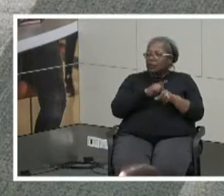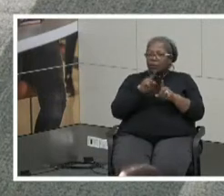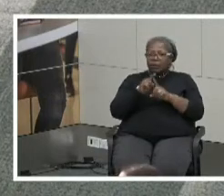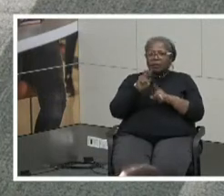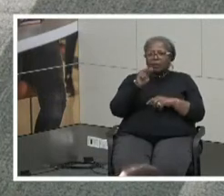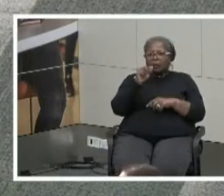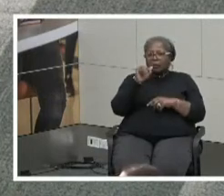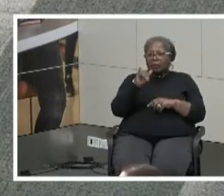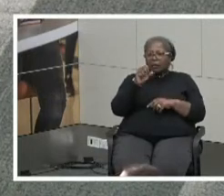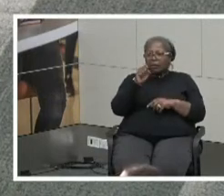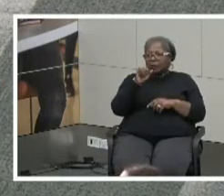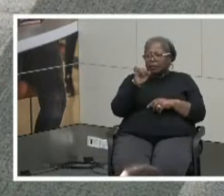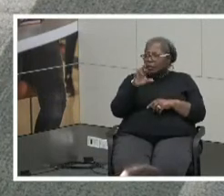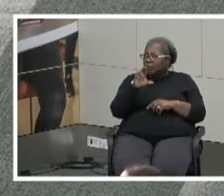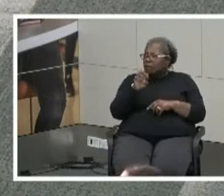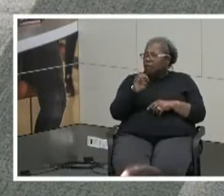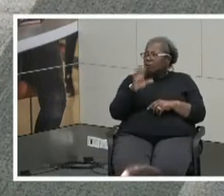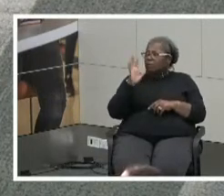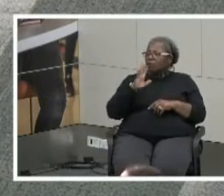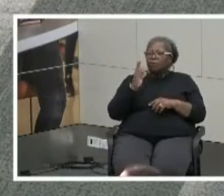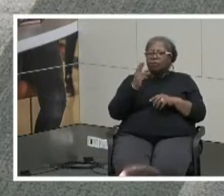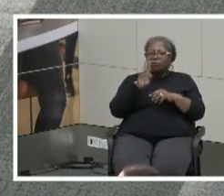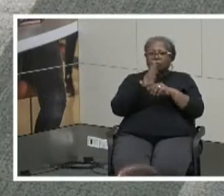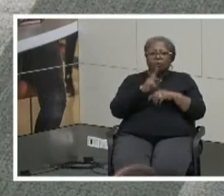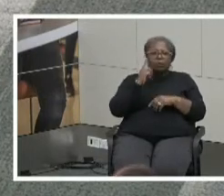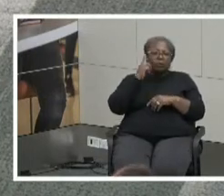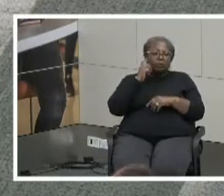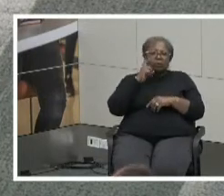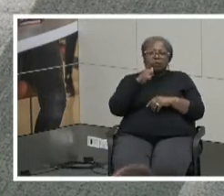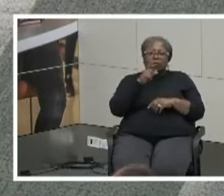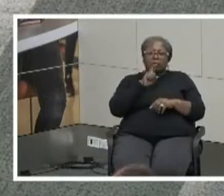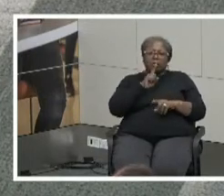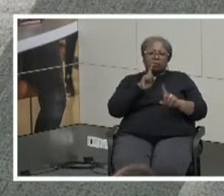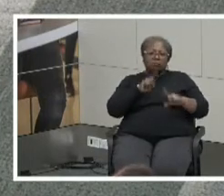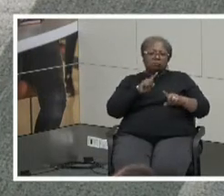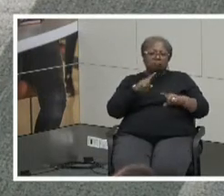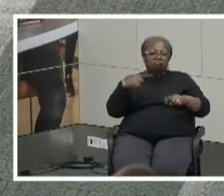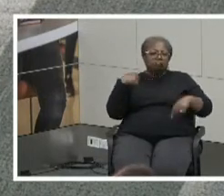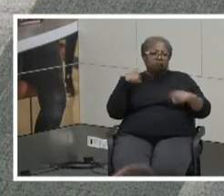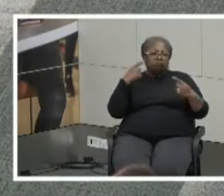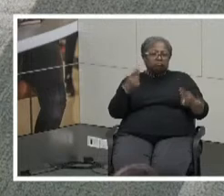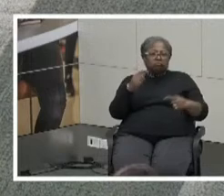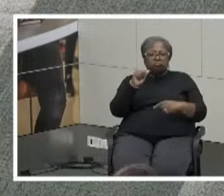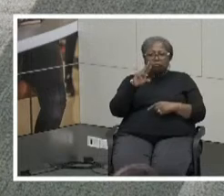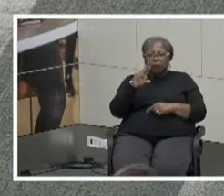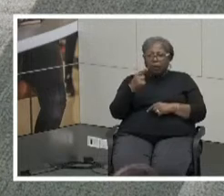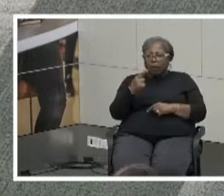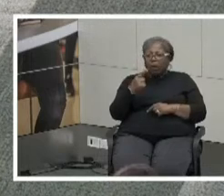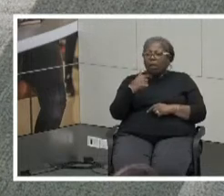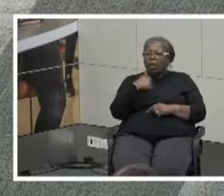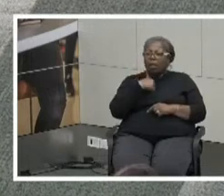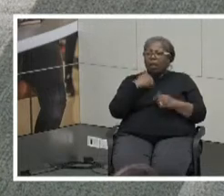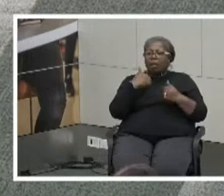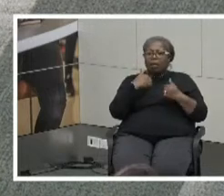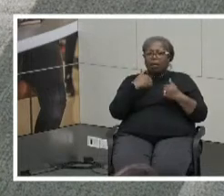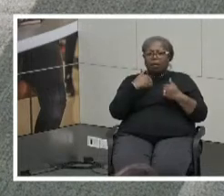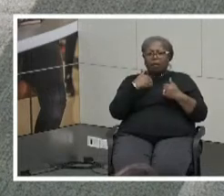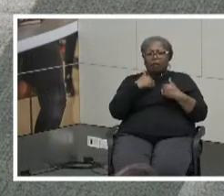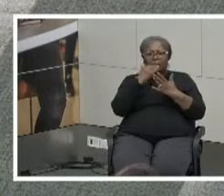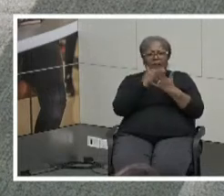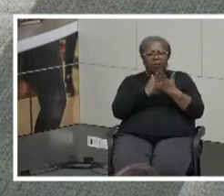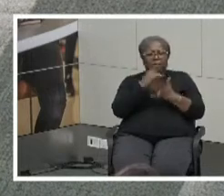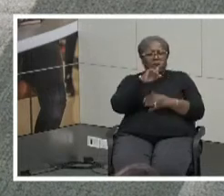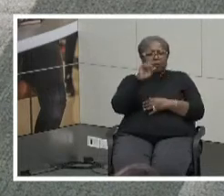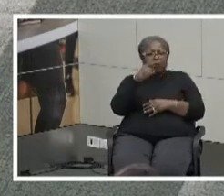naysayer and also a usual suspect who has been attending since uh since August I have just a list of